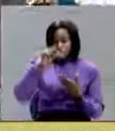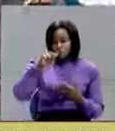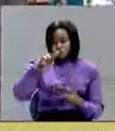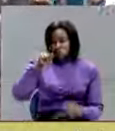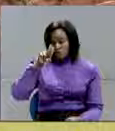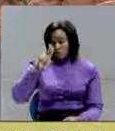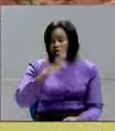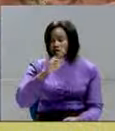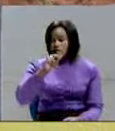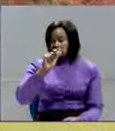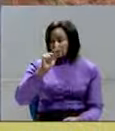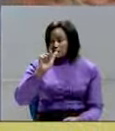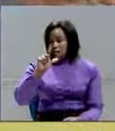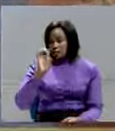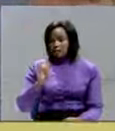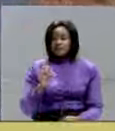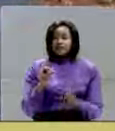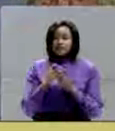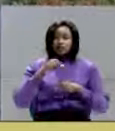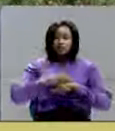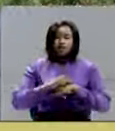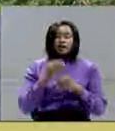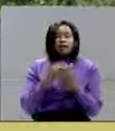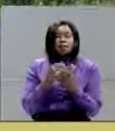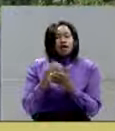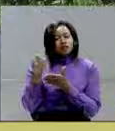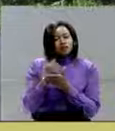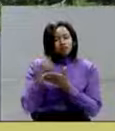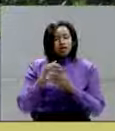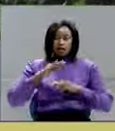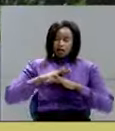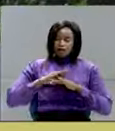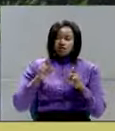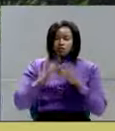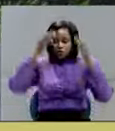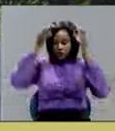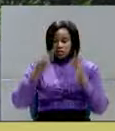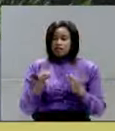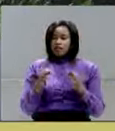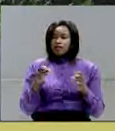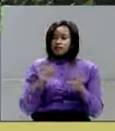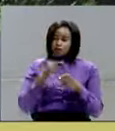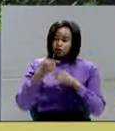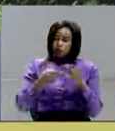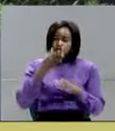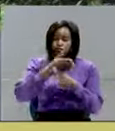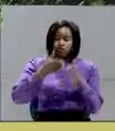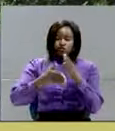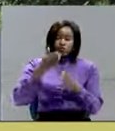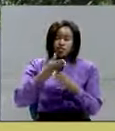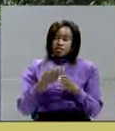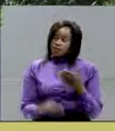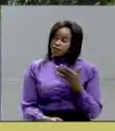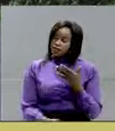School. We managed to raise some money. That money, we decided to build hard courts, which the community